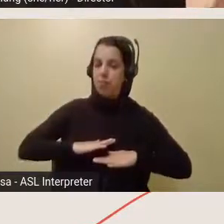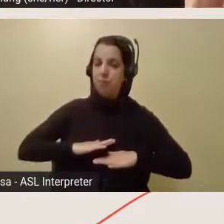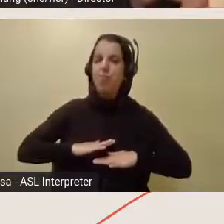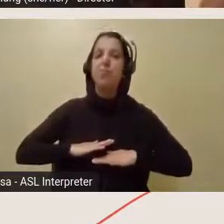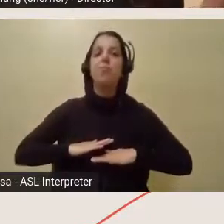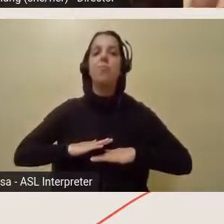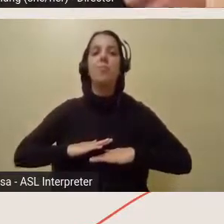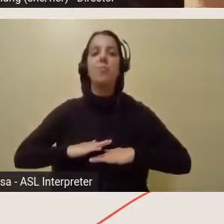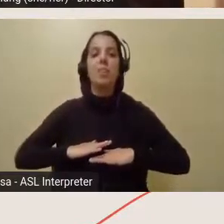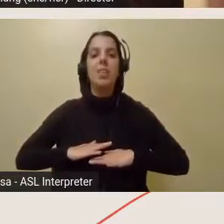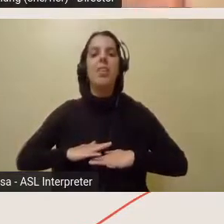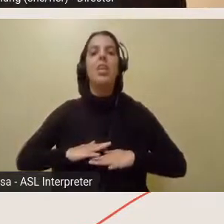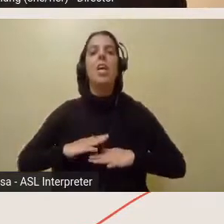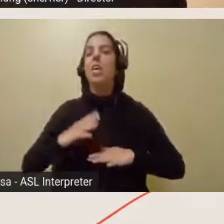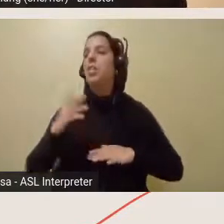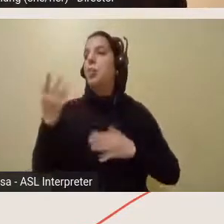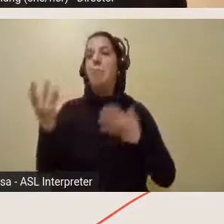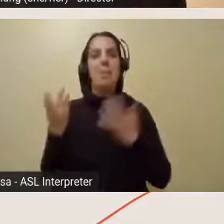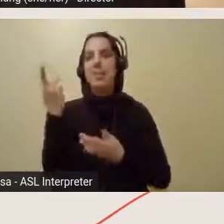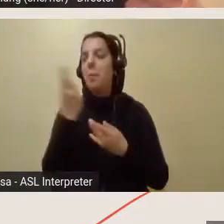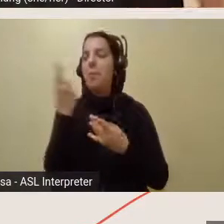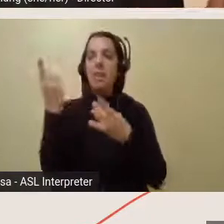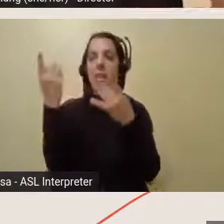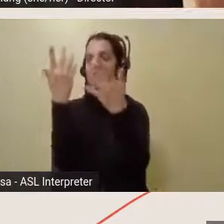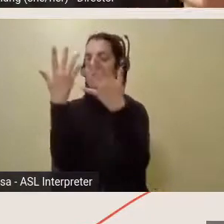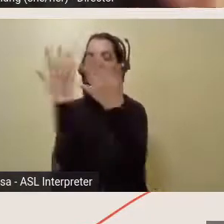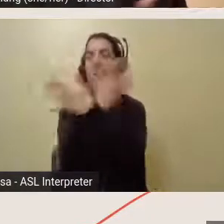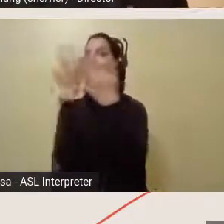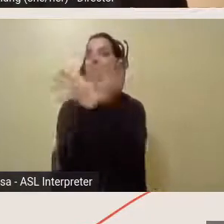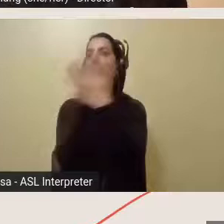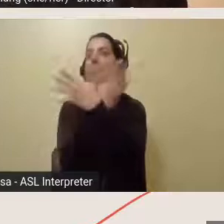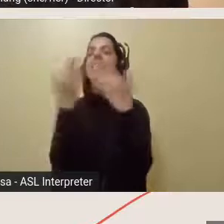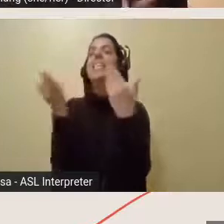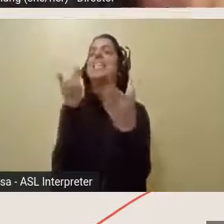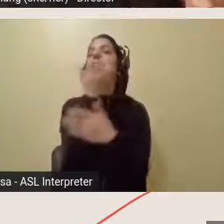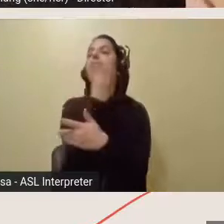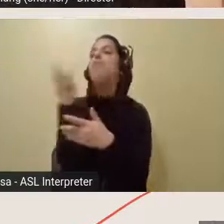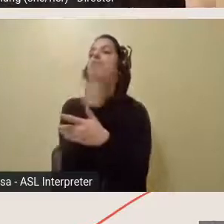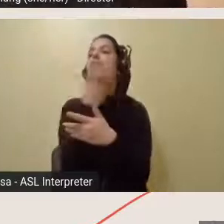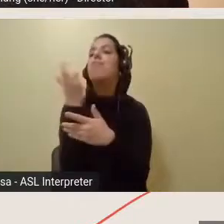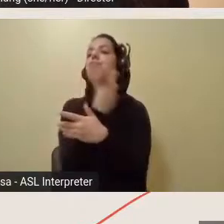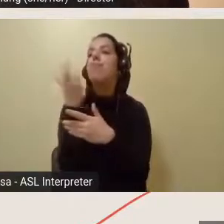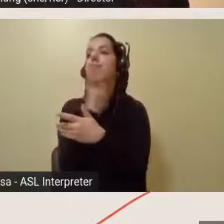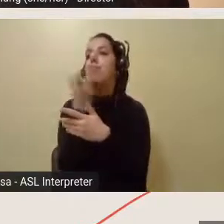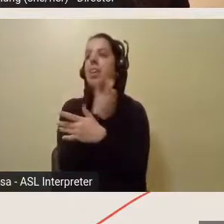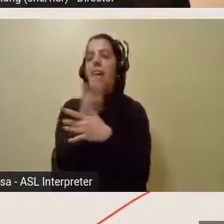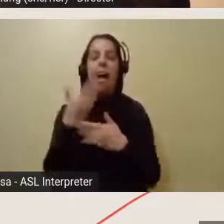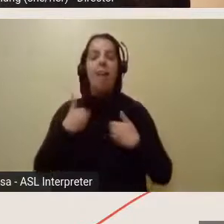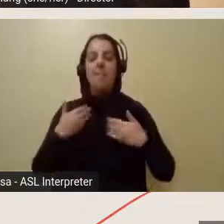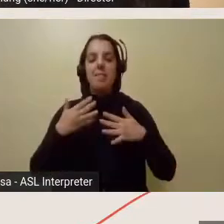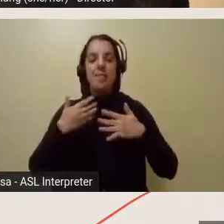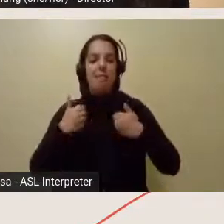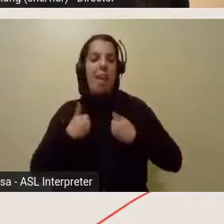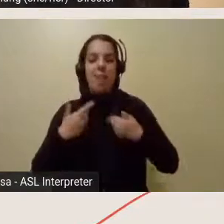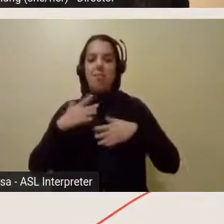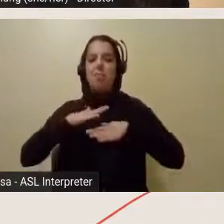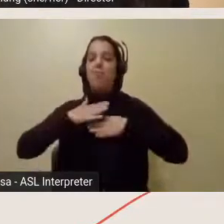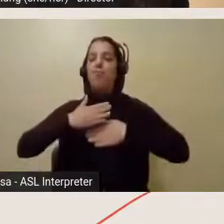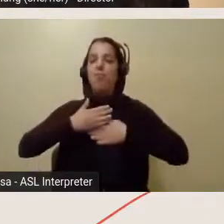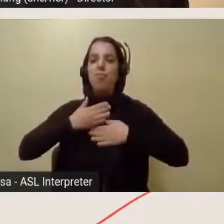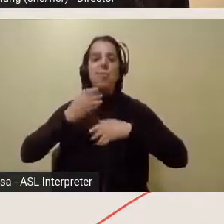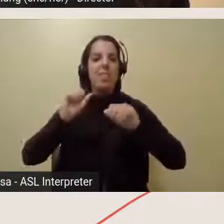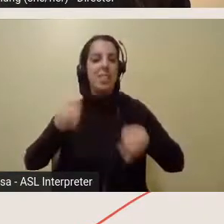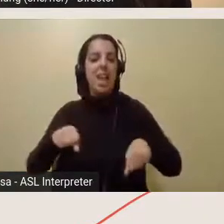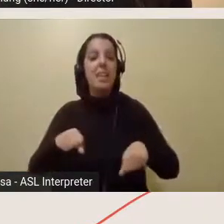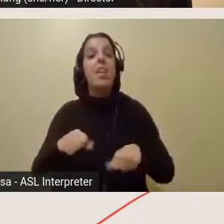like something flashing, like a subway car that could just like, you know, give them a little bit of a space. But we knew that some